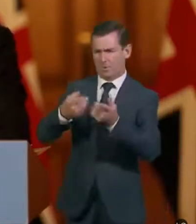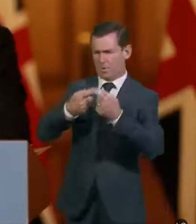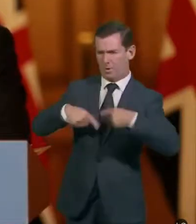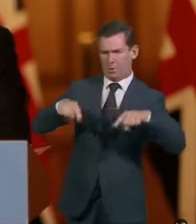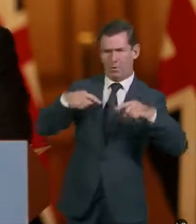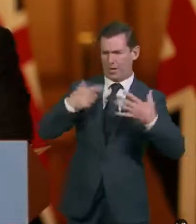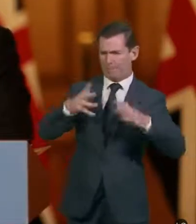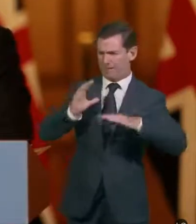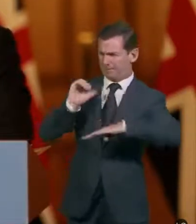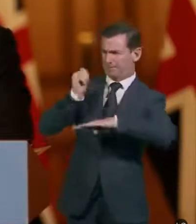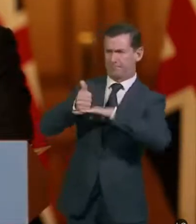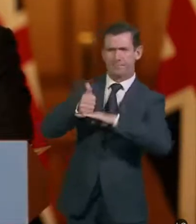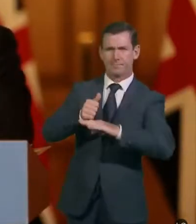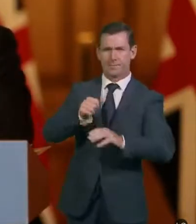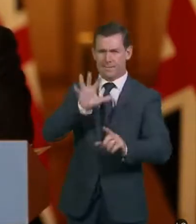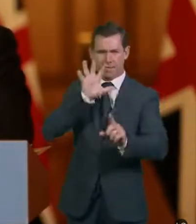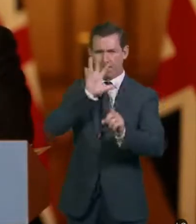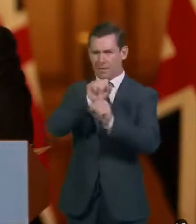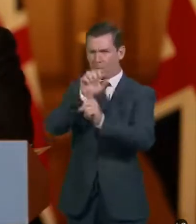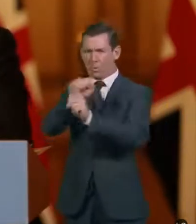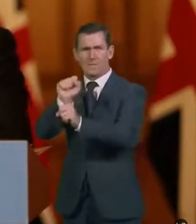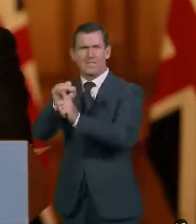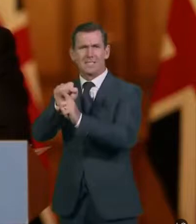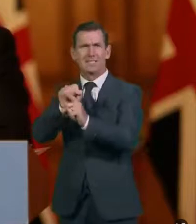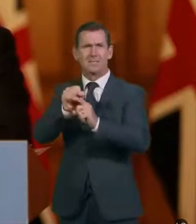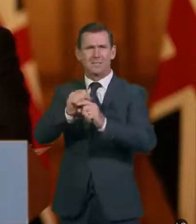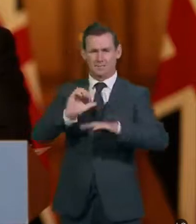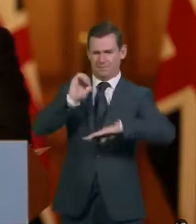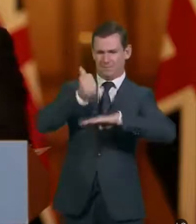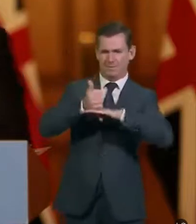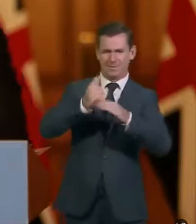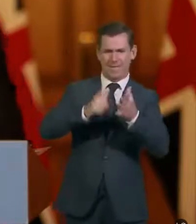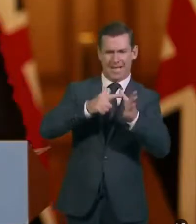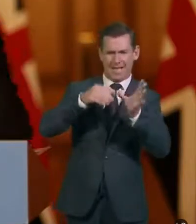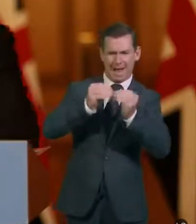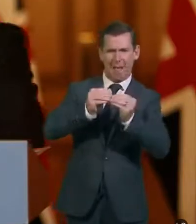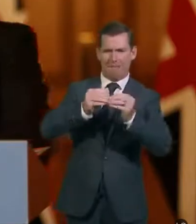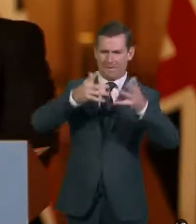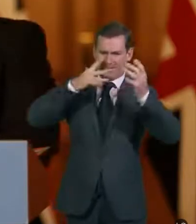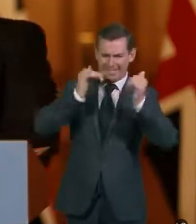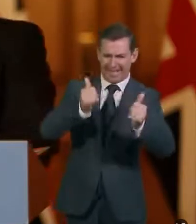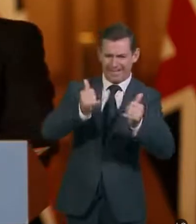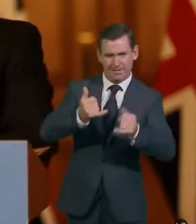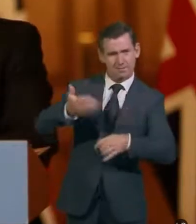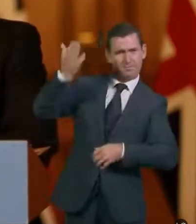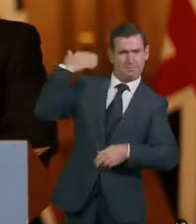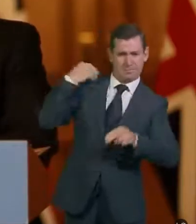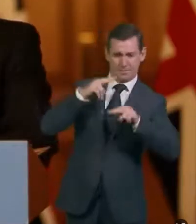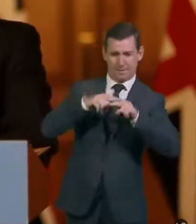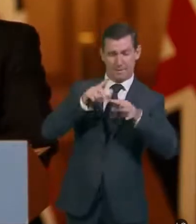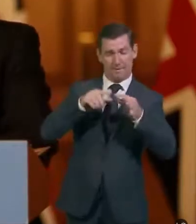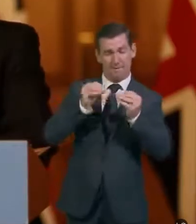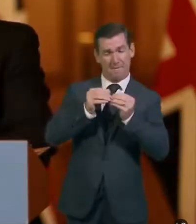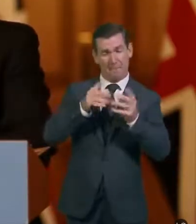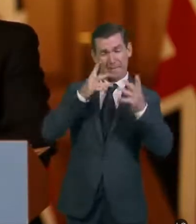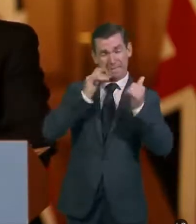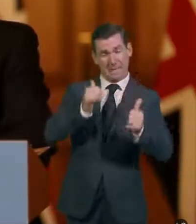scratch, scaling up the ability to test from 2,000 in February to more than 300,000